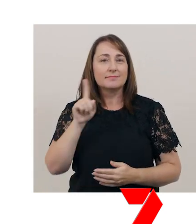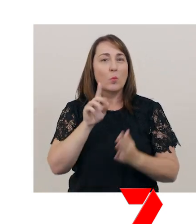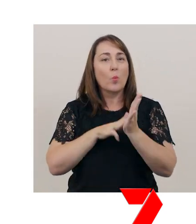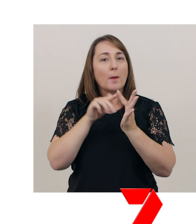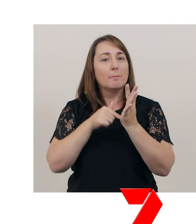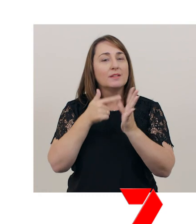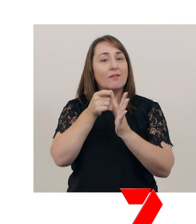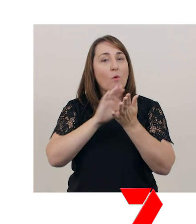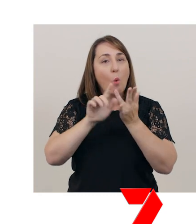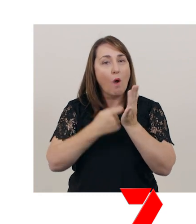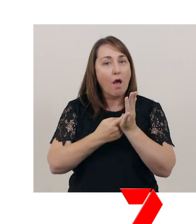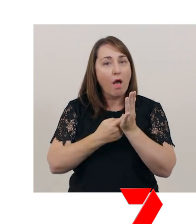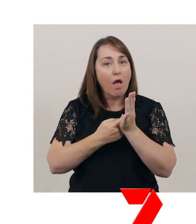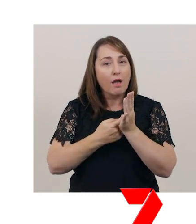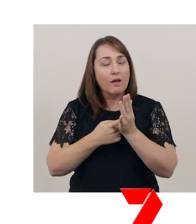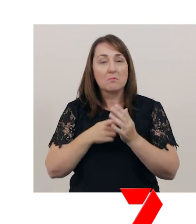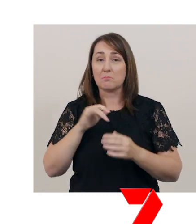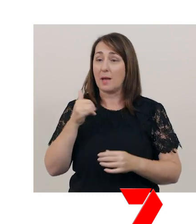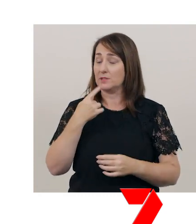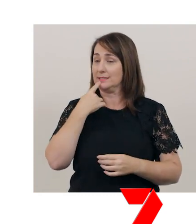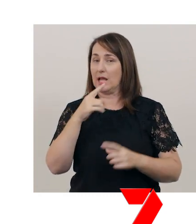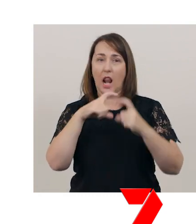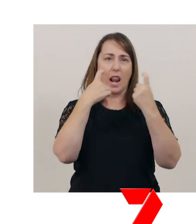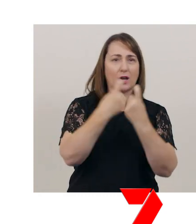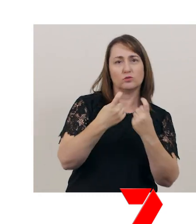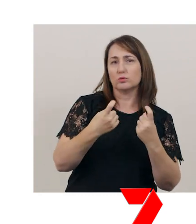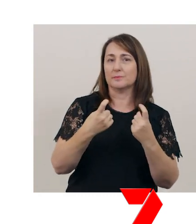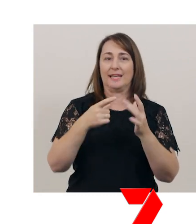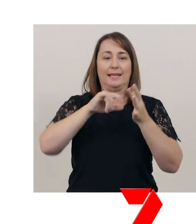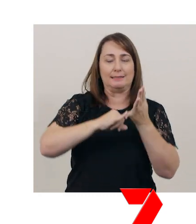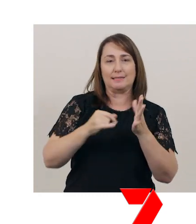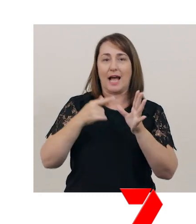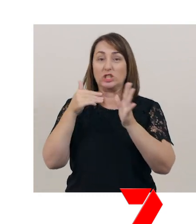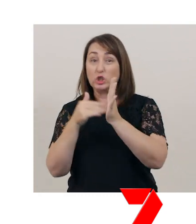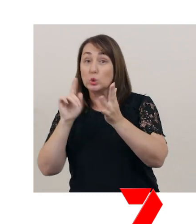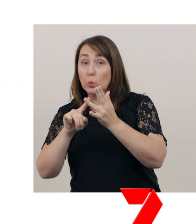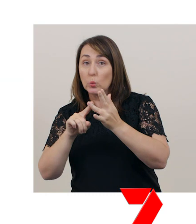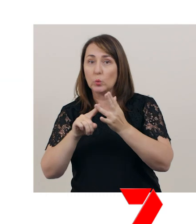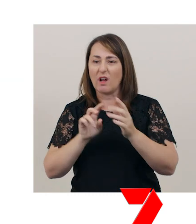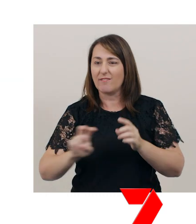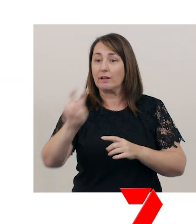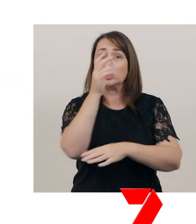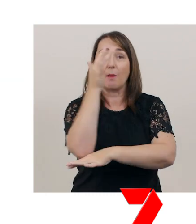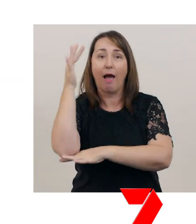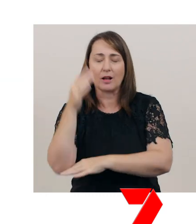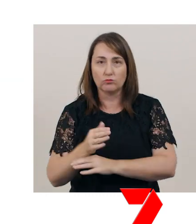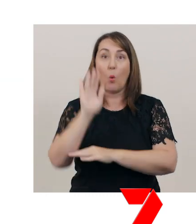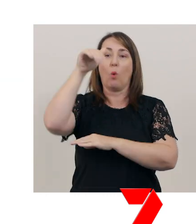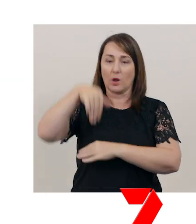What metaphors could you come up with? Perhaps you might say the classroom is a zoo, an adventure park, or maybe a roller